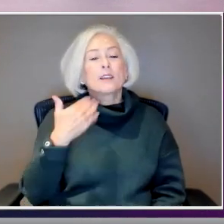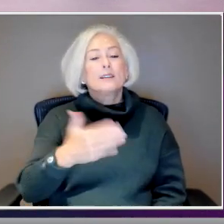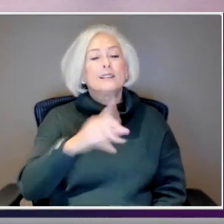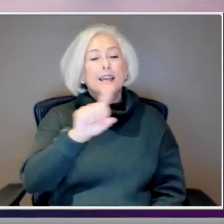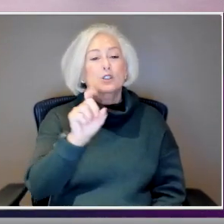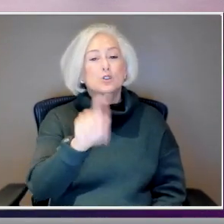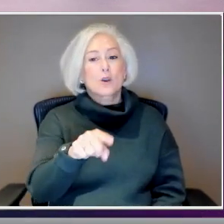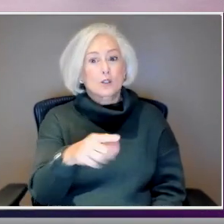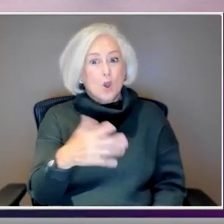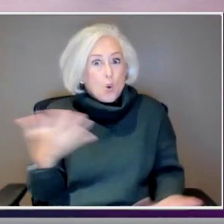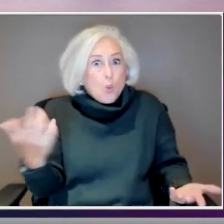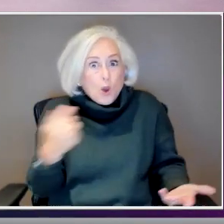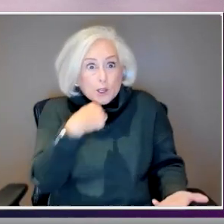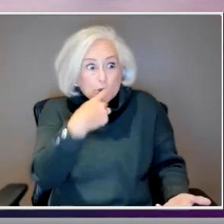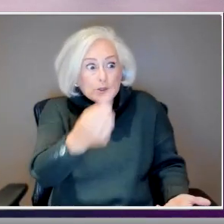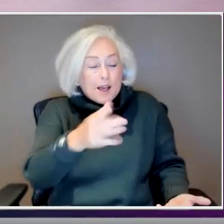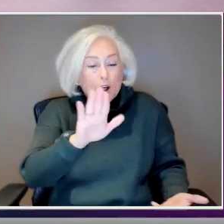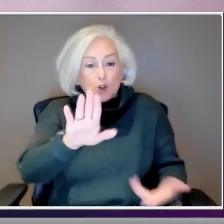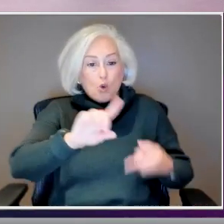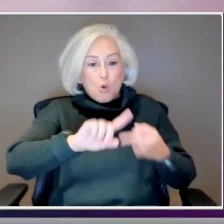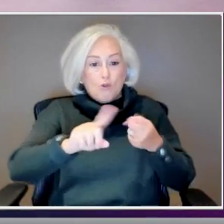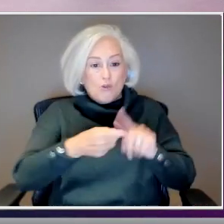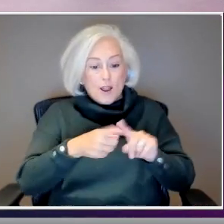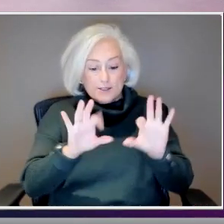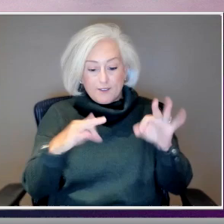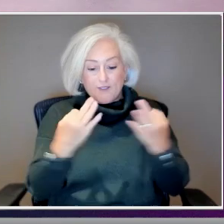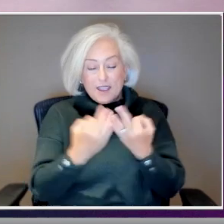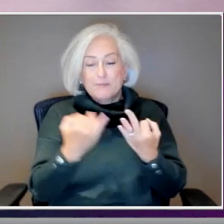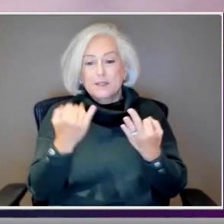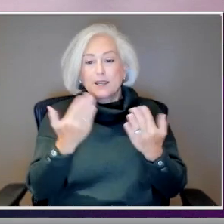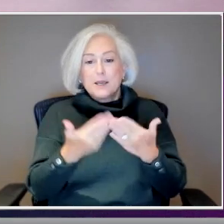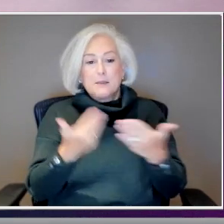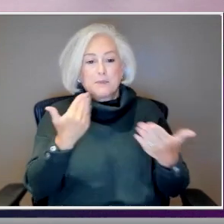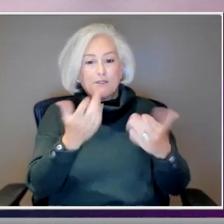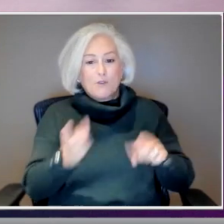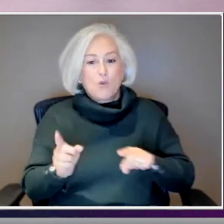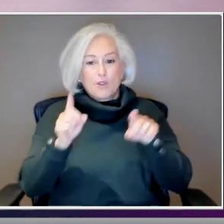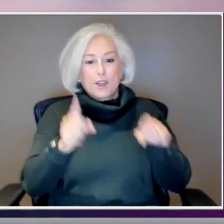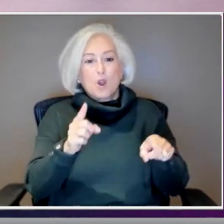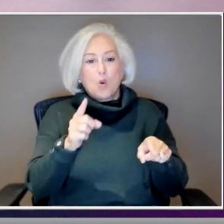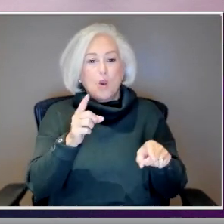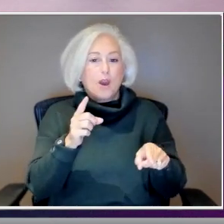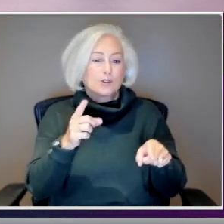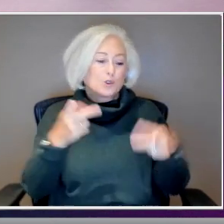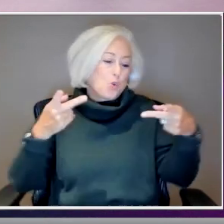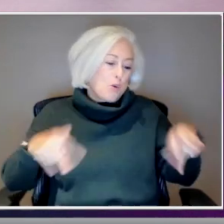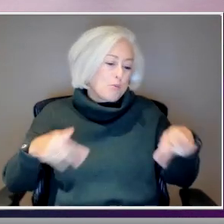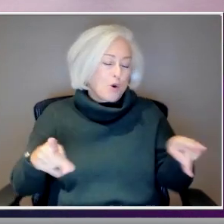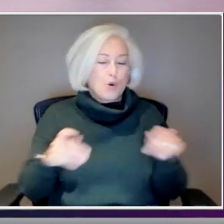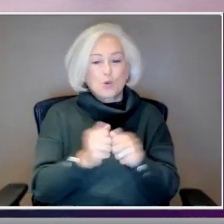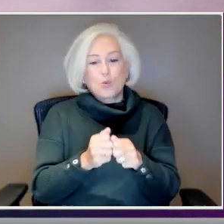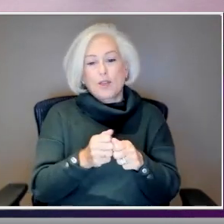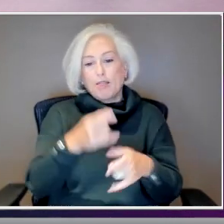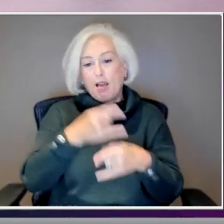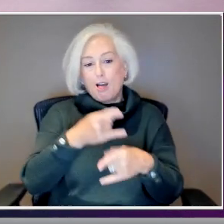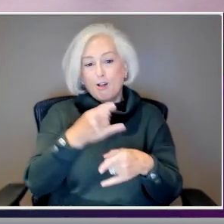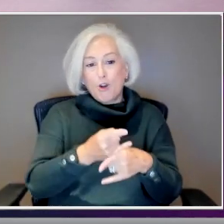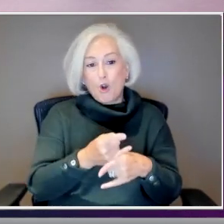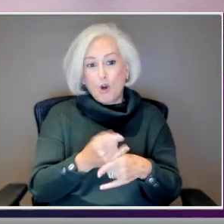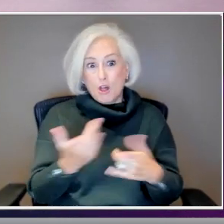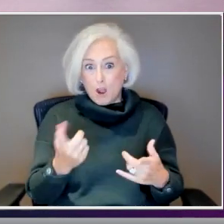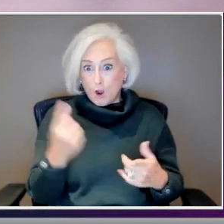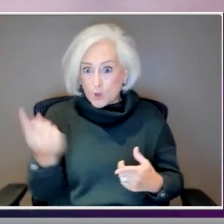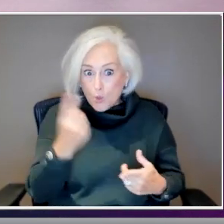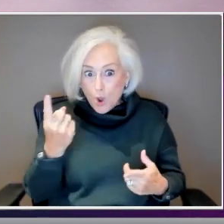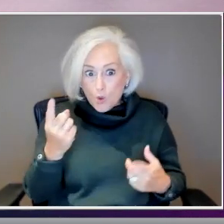your friends or your family before they go out to a boozy holiday party? And are you constantly in a state of worry? We all have kids that are